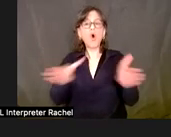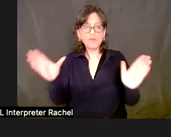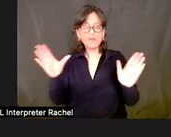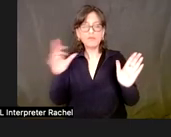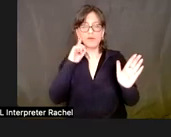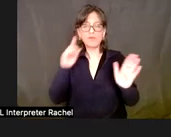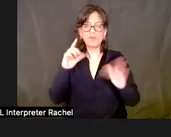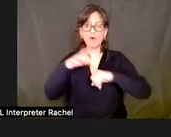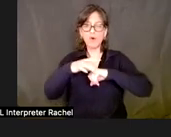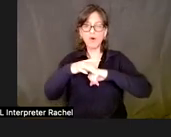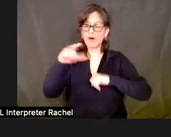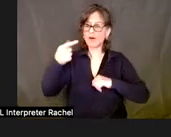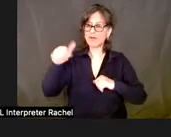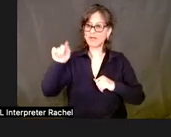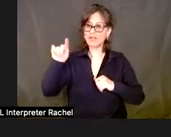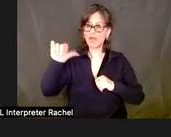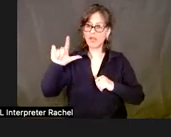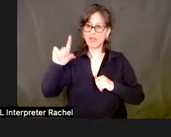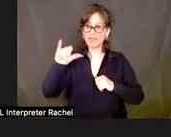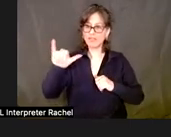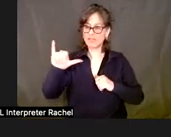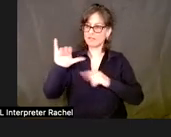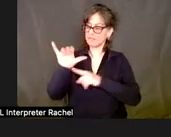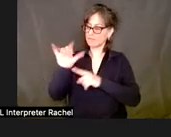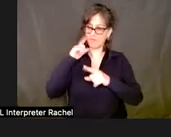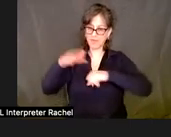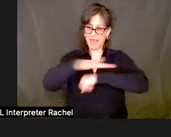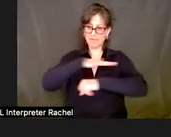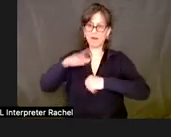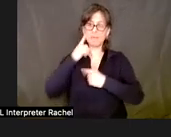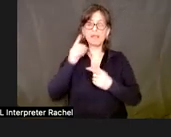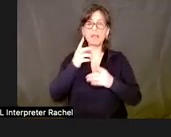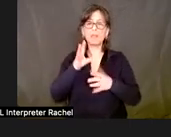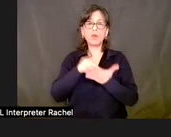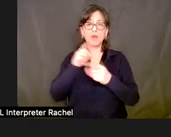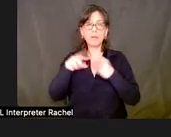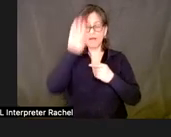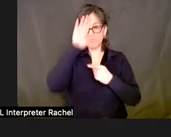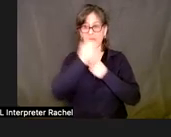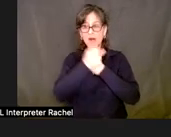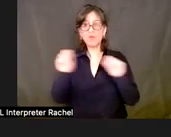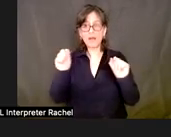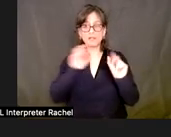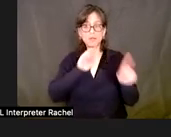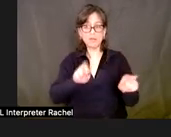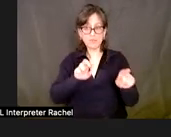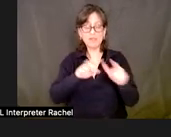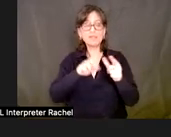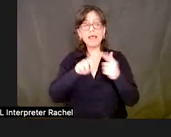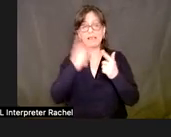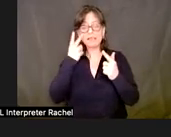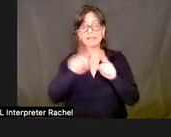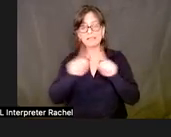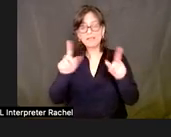the geological setting of the earthquake. Then we're going to hear about the fire and rescue response. Next, we'll learn about the damage